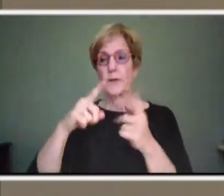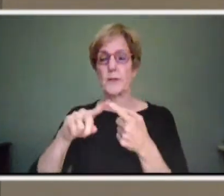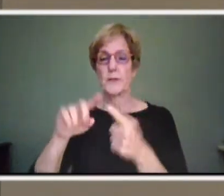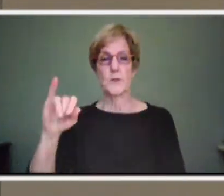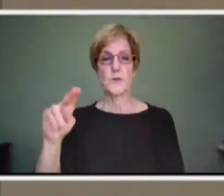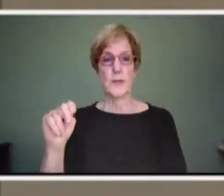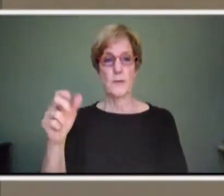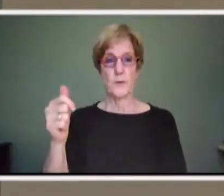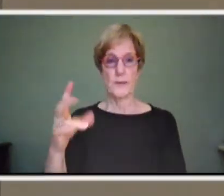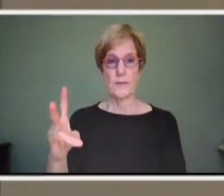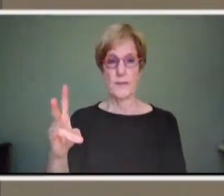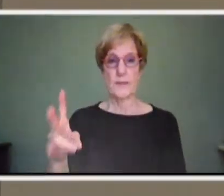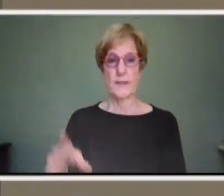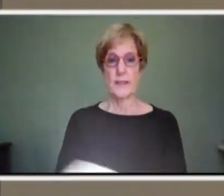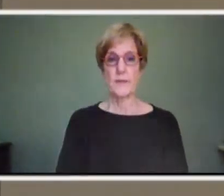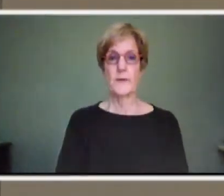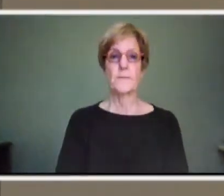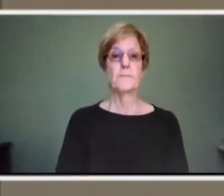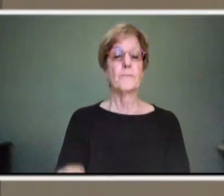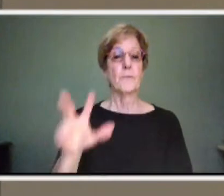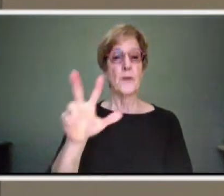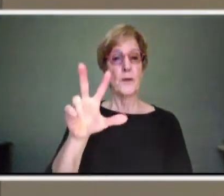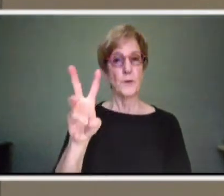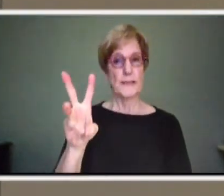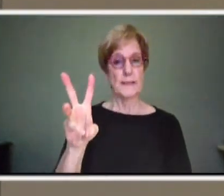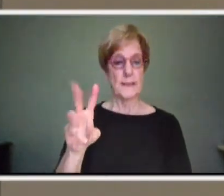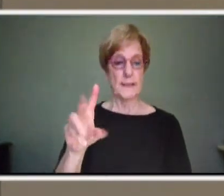17th. Item number 36,